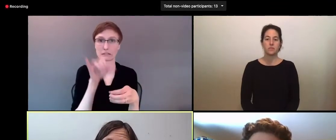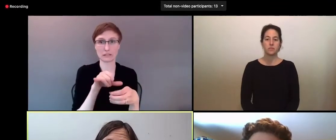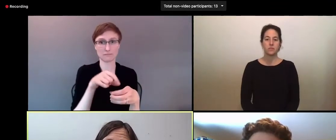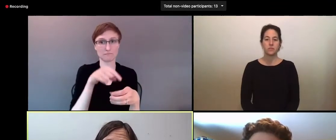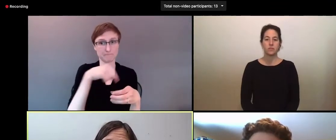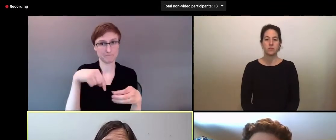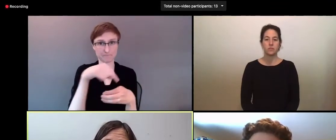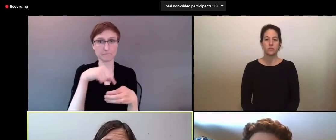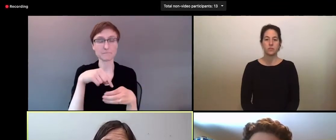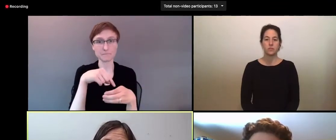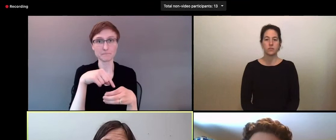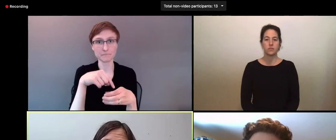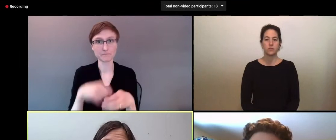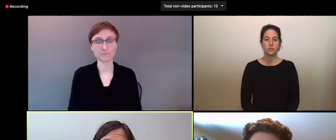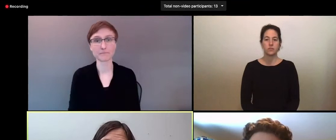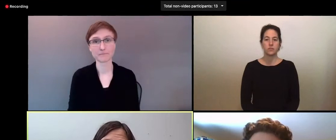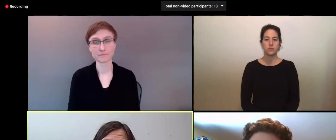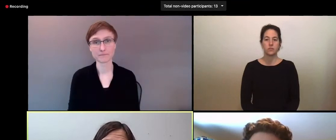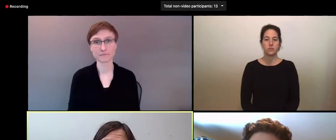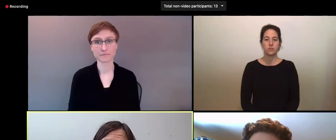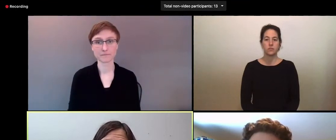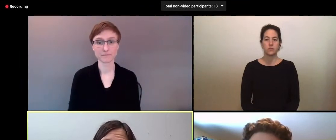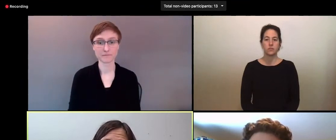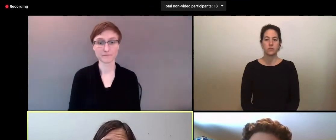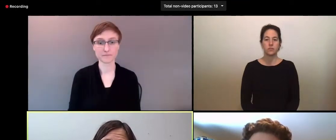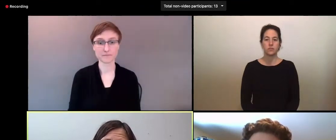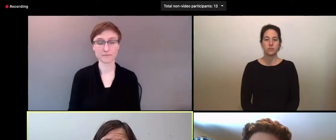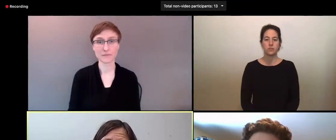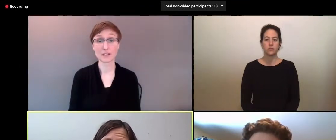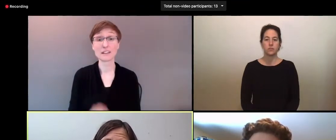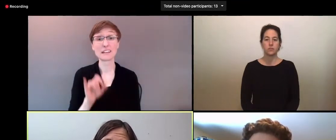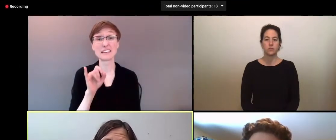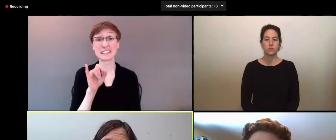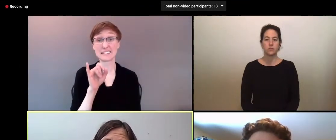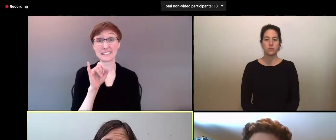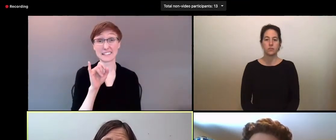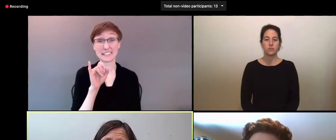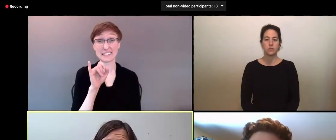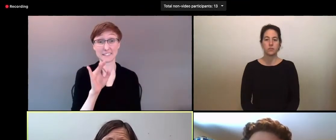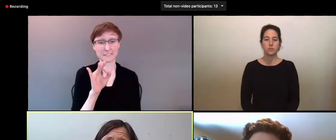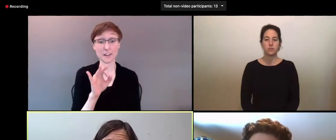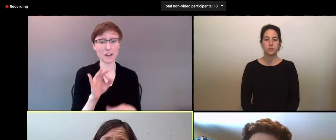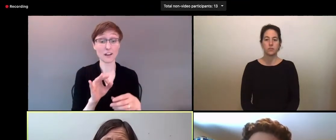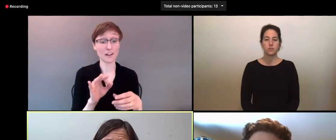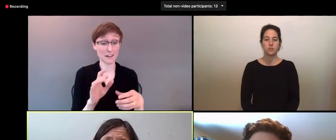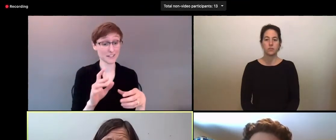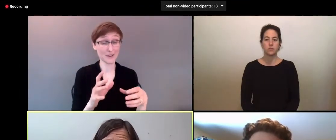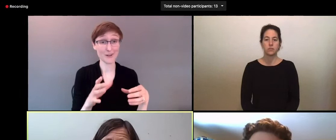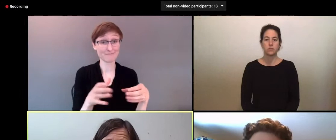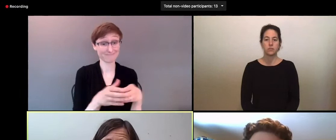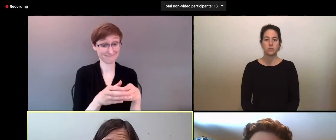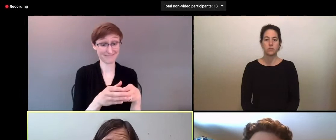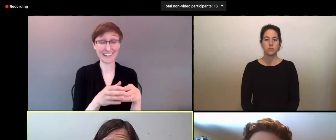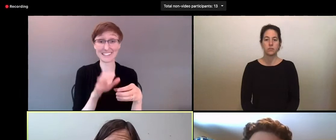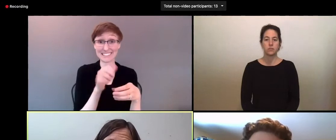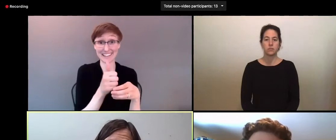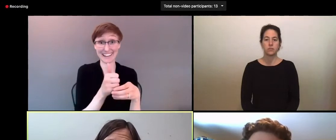sure, because if one person joins another group of 10, then that's really like it's a group of